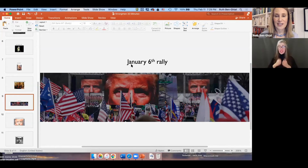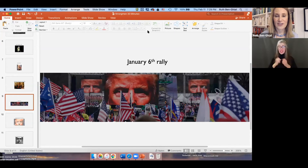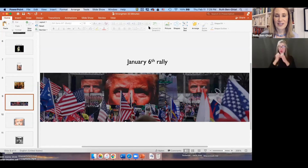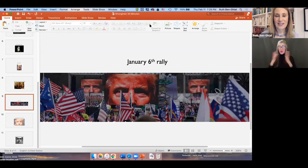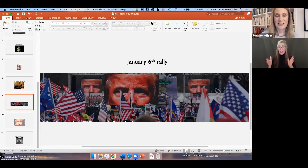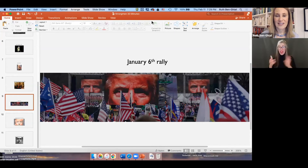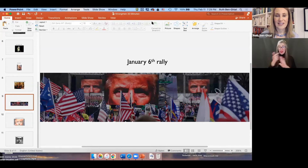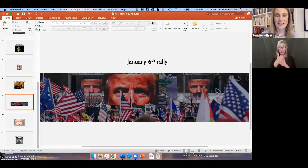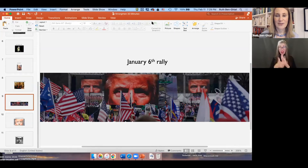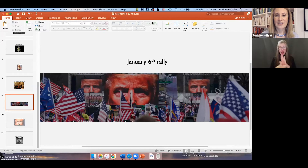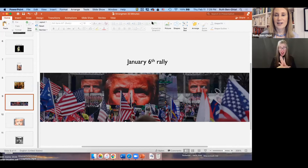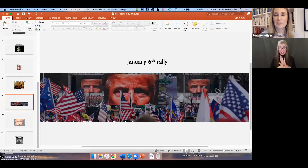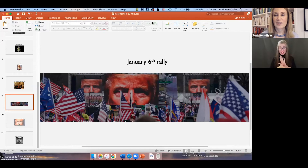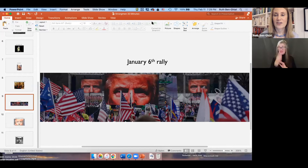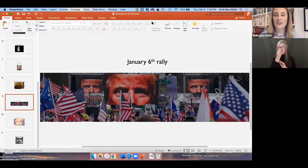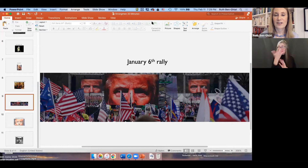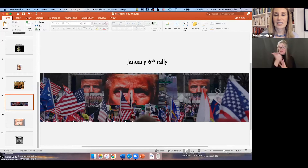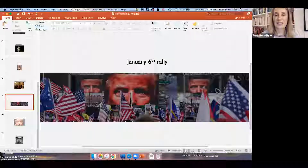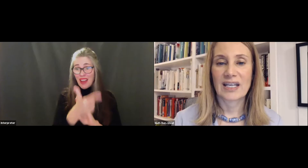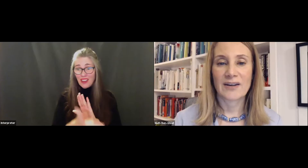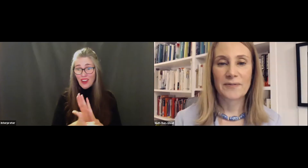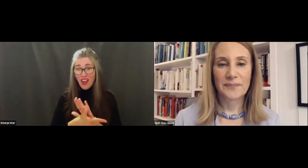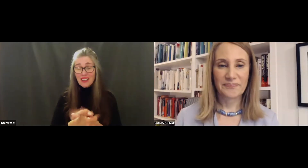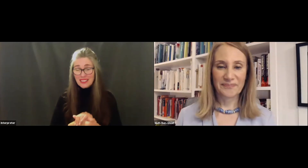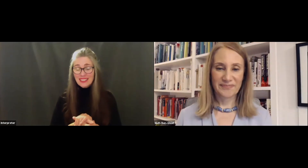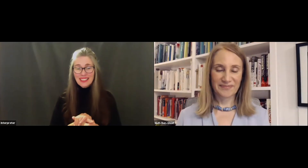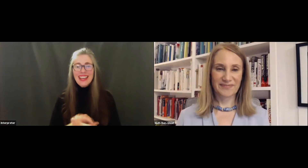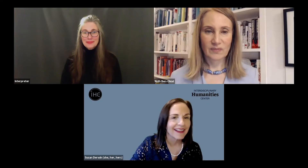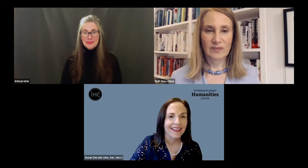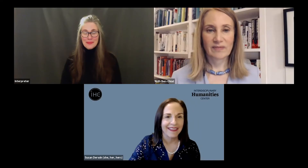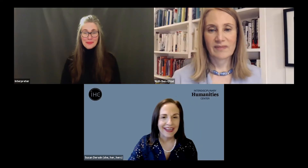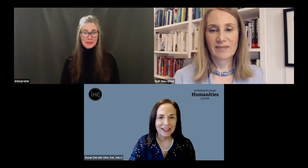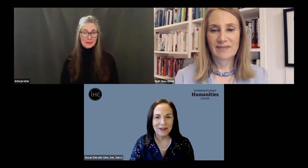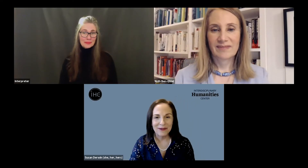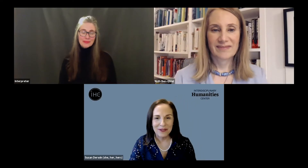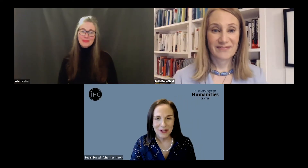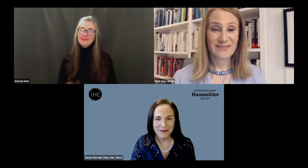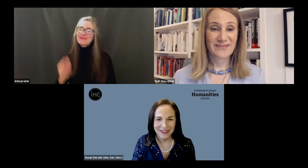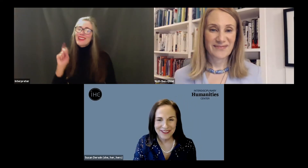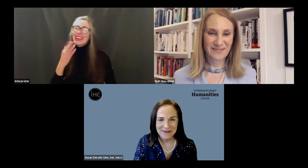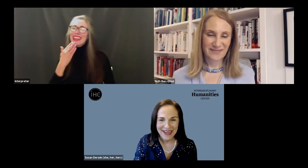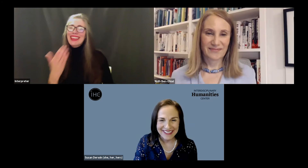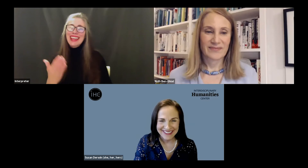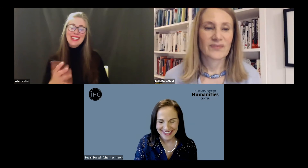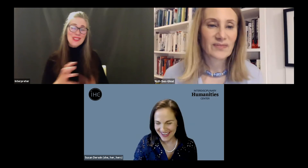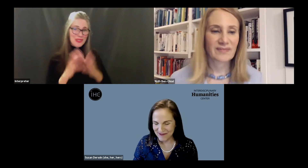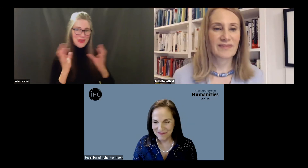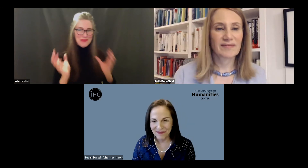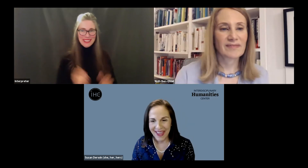your questions. I will stop sharing now. Thank you so very